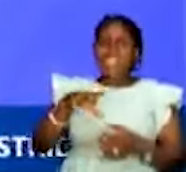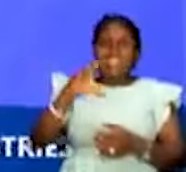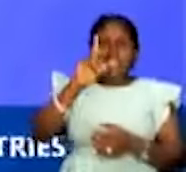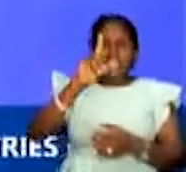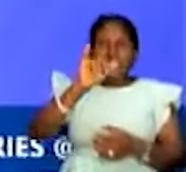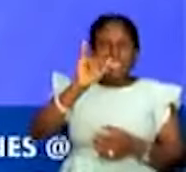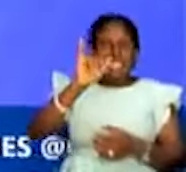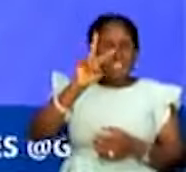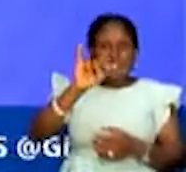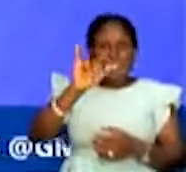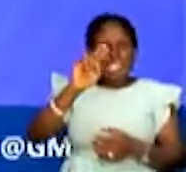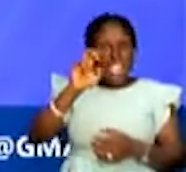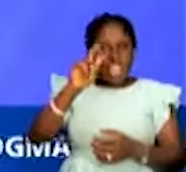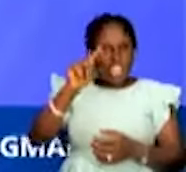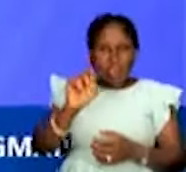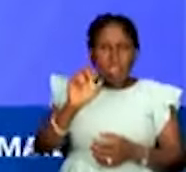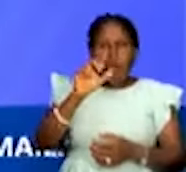serving the Lord.